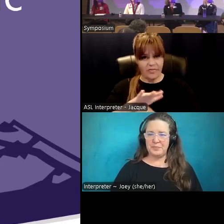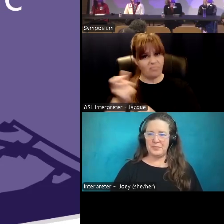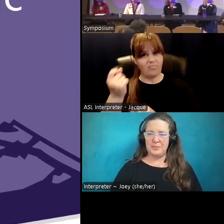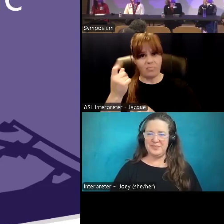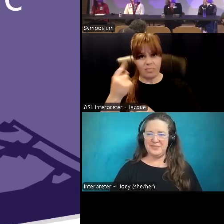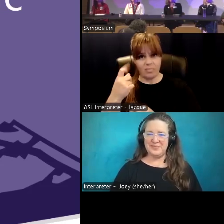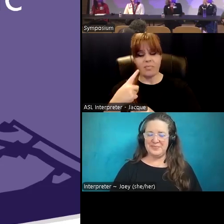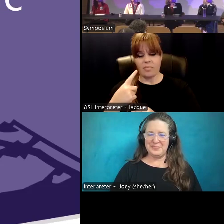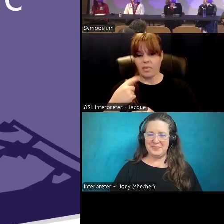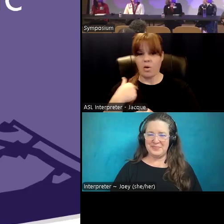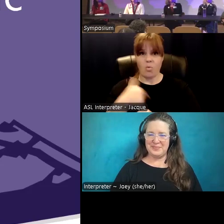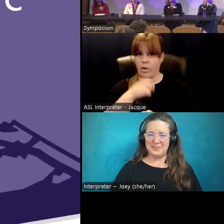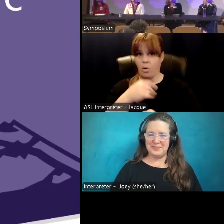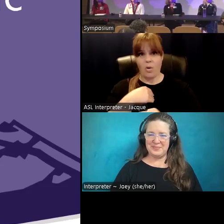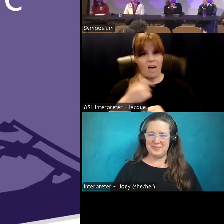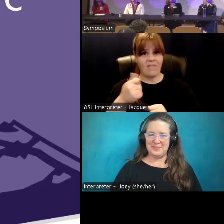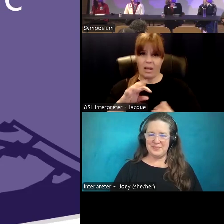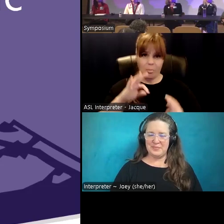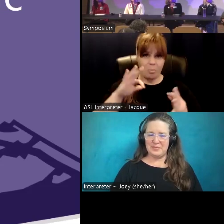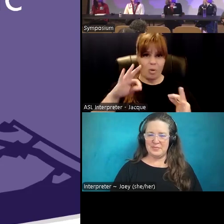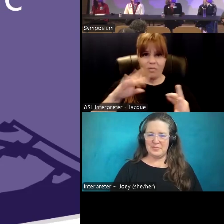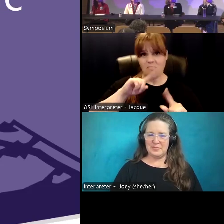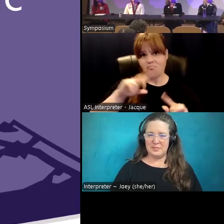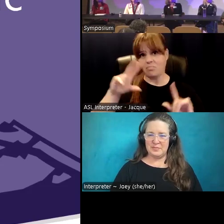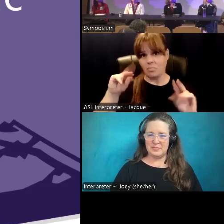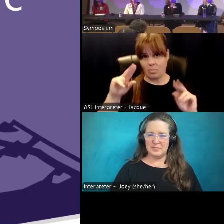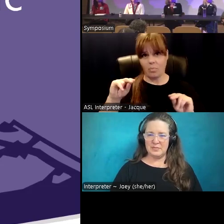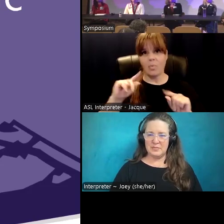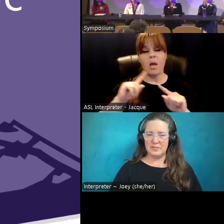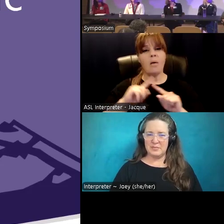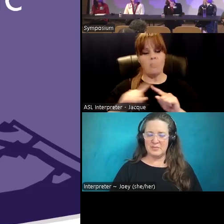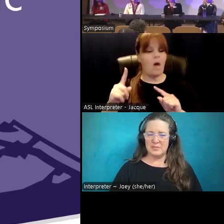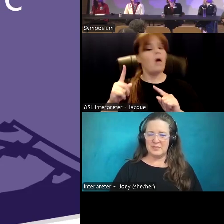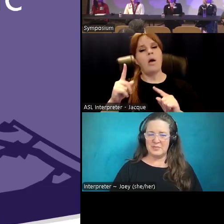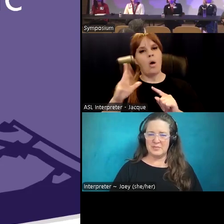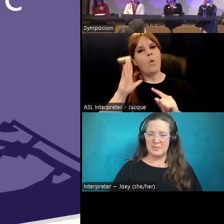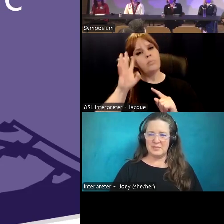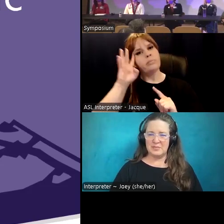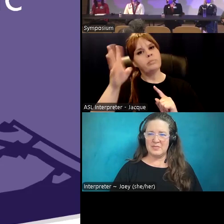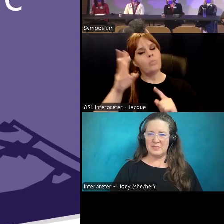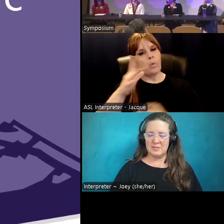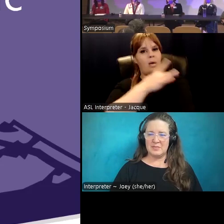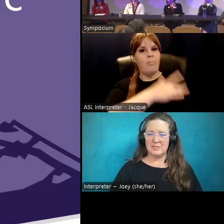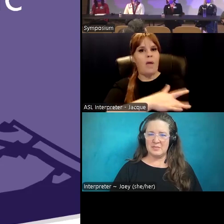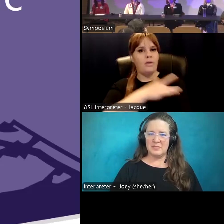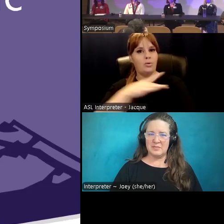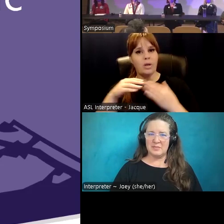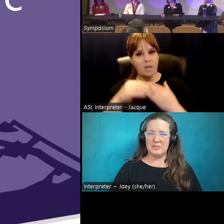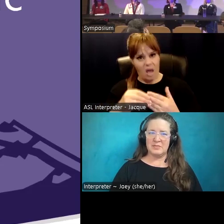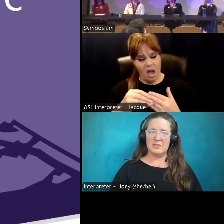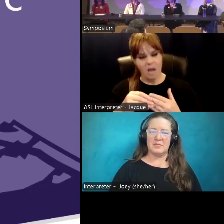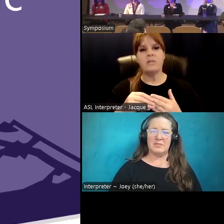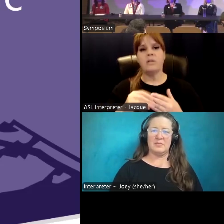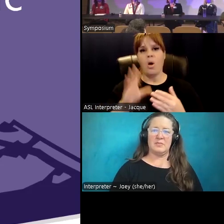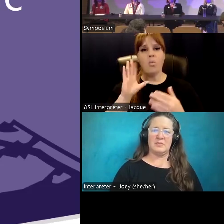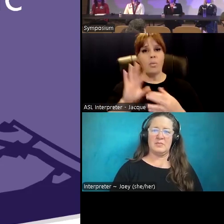don't really have any perfect answer, but we are coming up with a patient guide to SSDI, which should be released within the